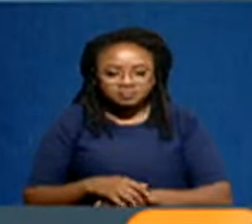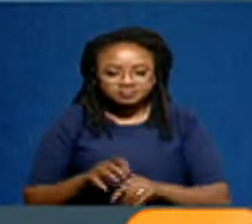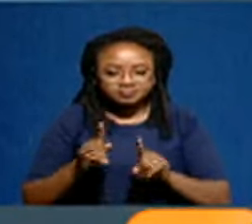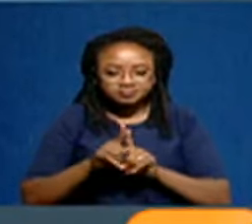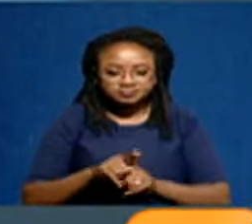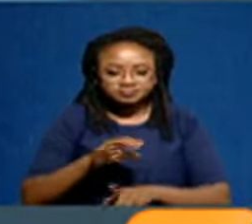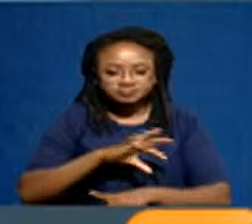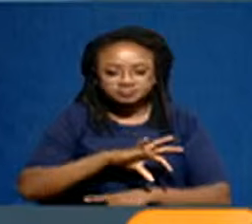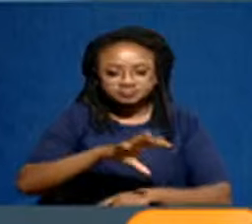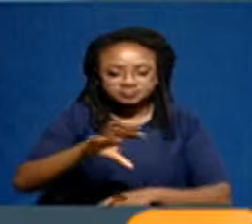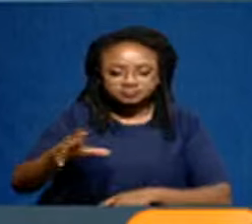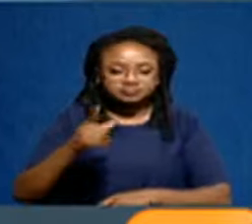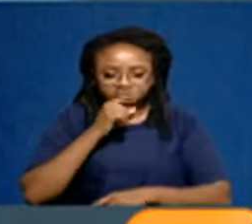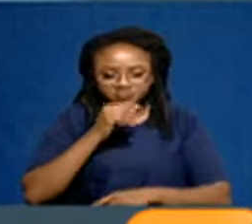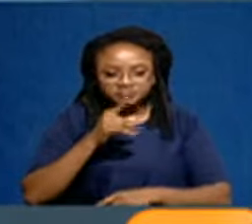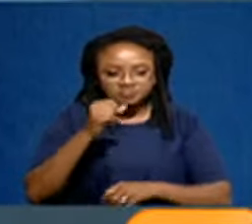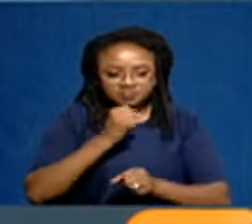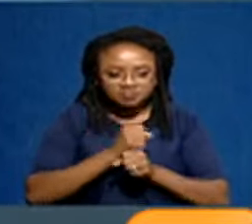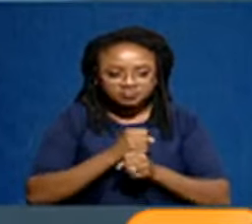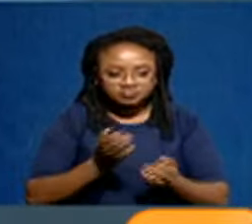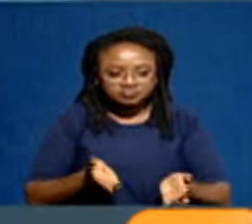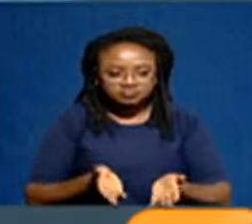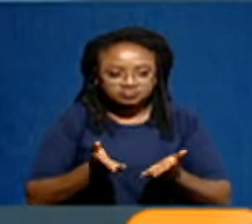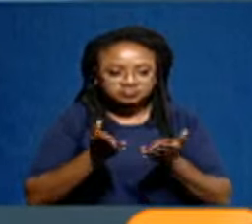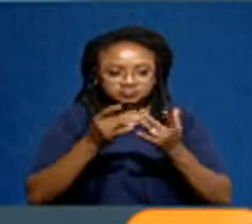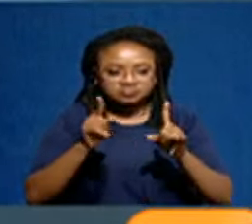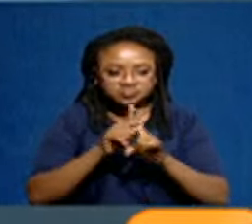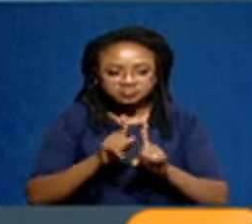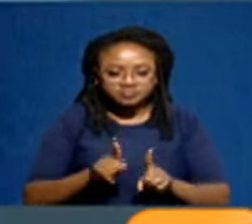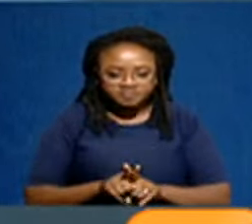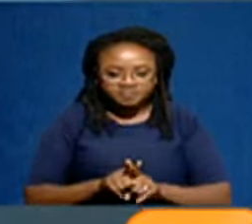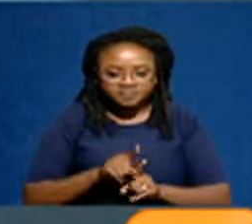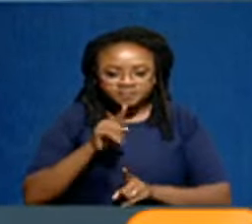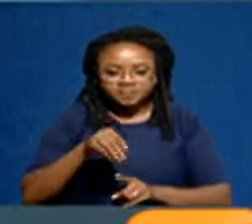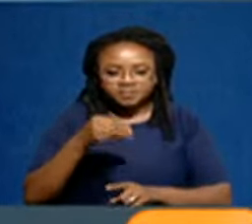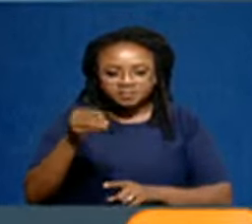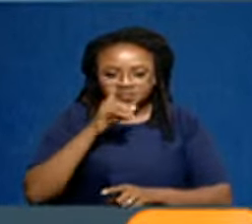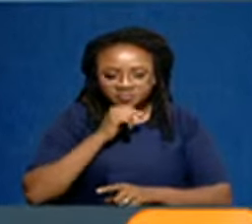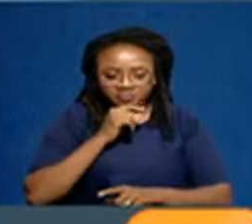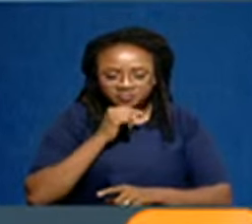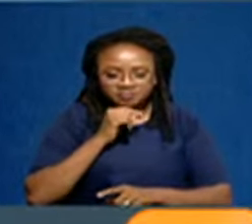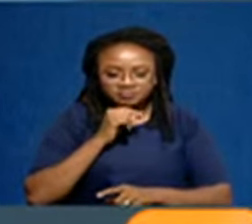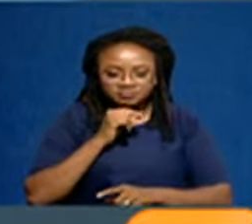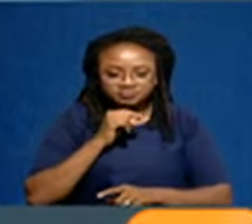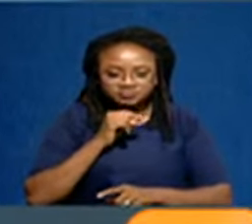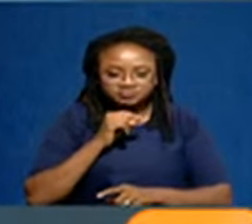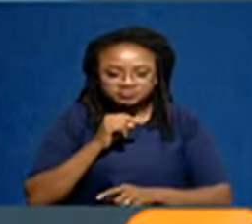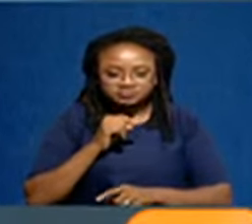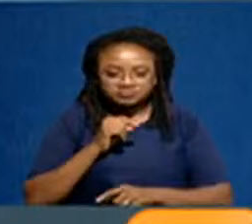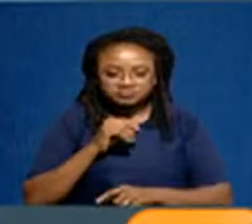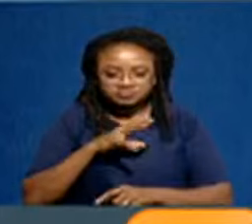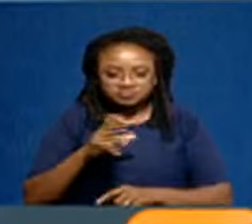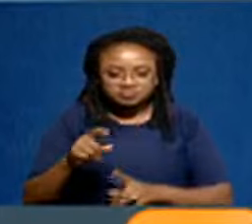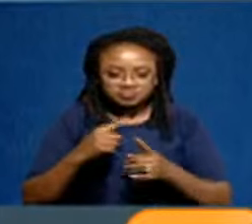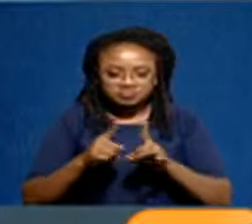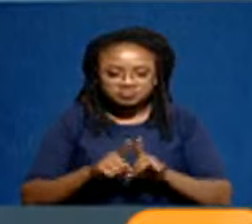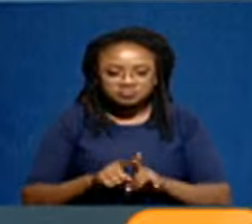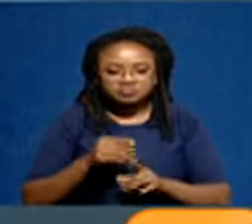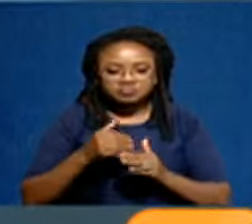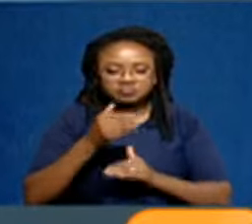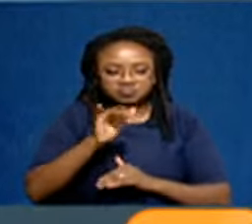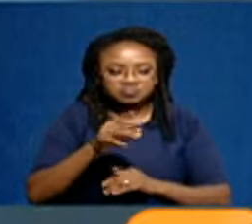the promotions. Yeah. You've already given enhanced medical cover. And then your doctors go on